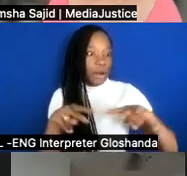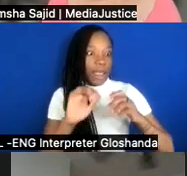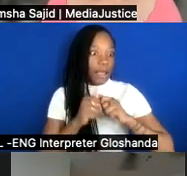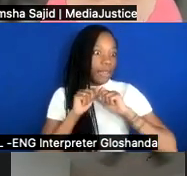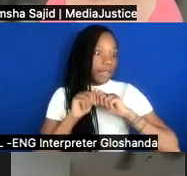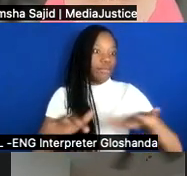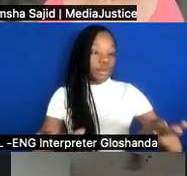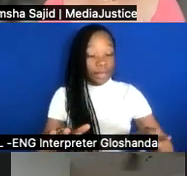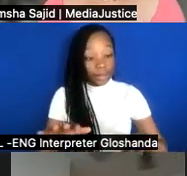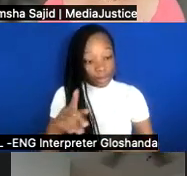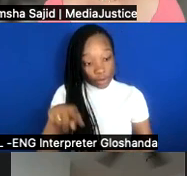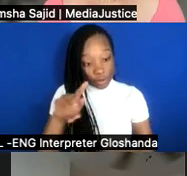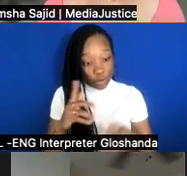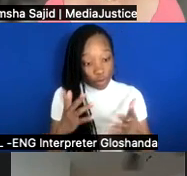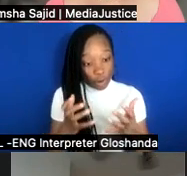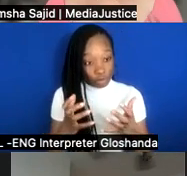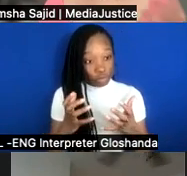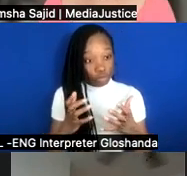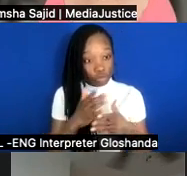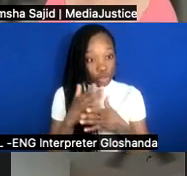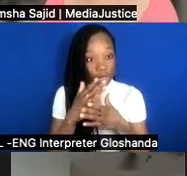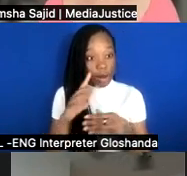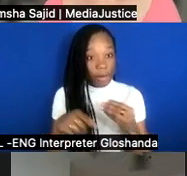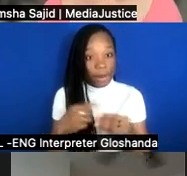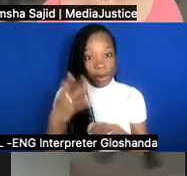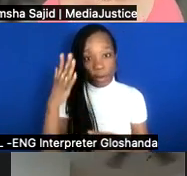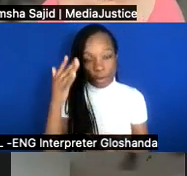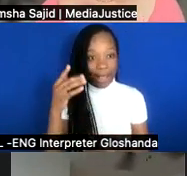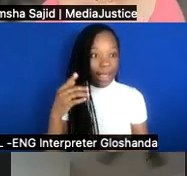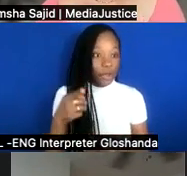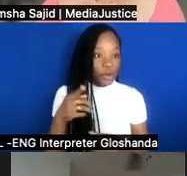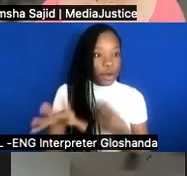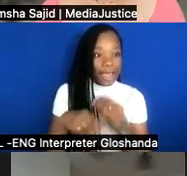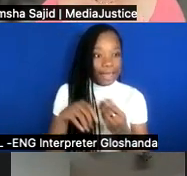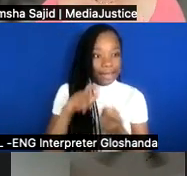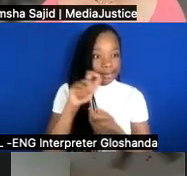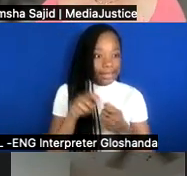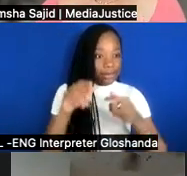Yeah, do folks wanna share about why they added a particular post-it note?